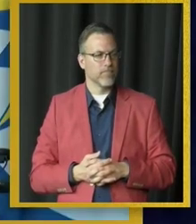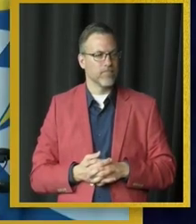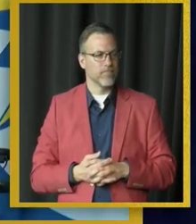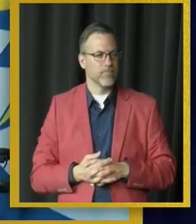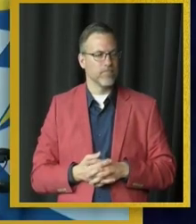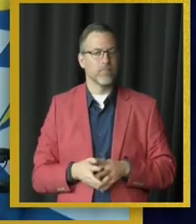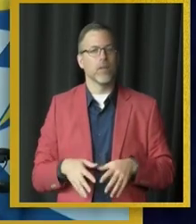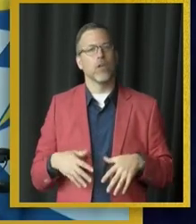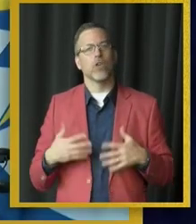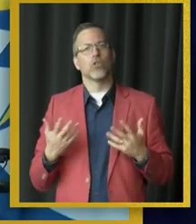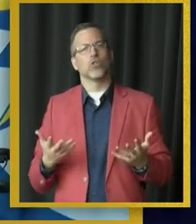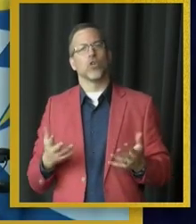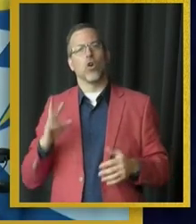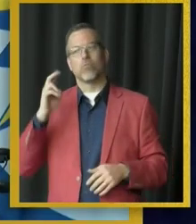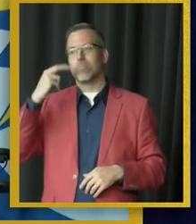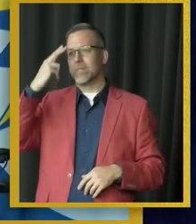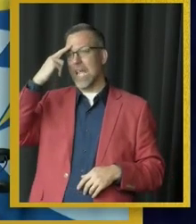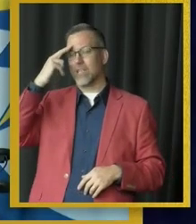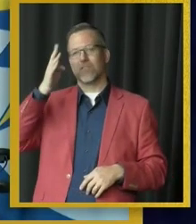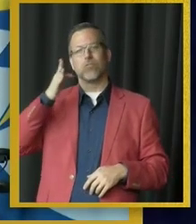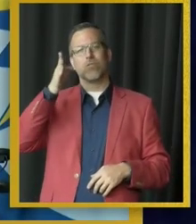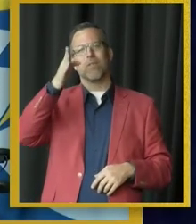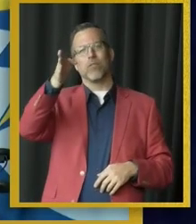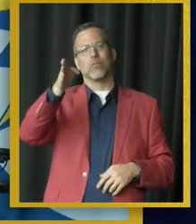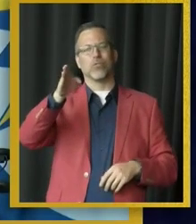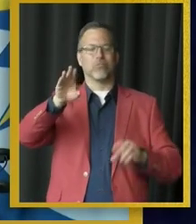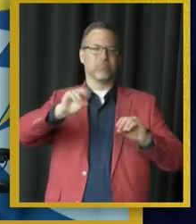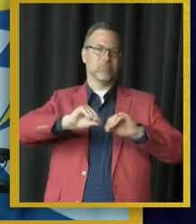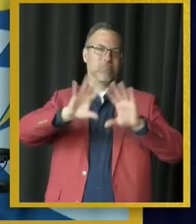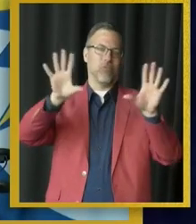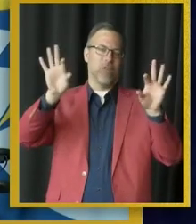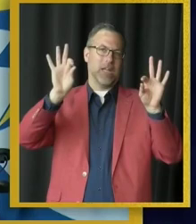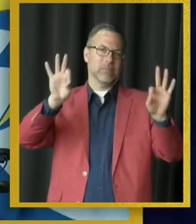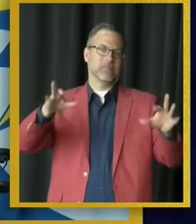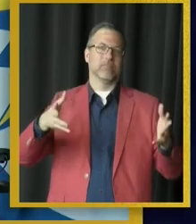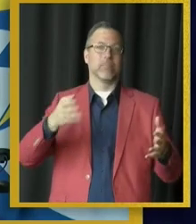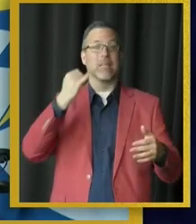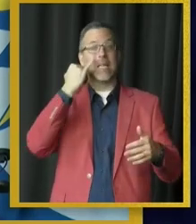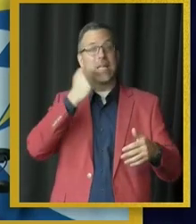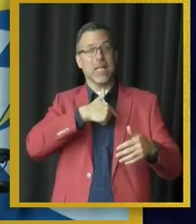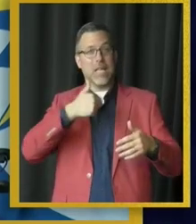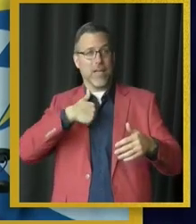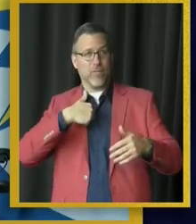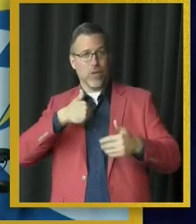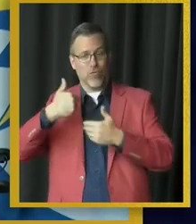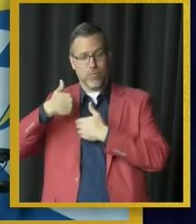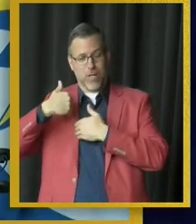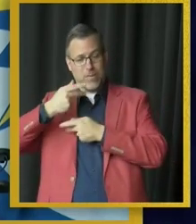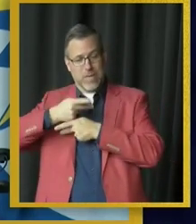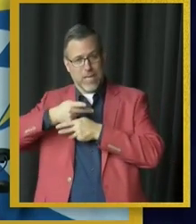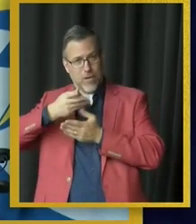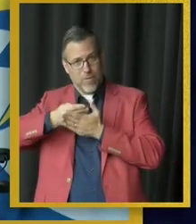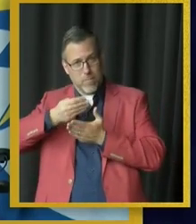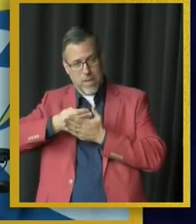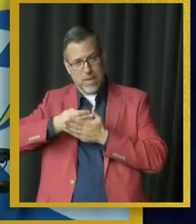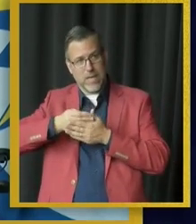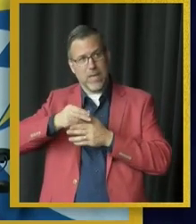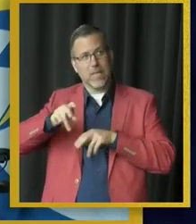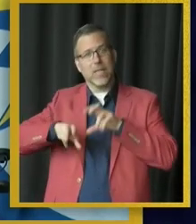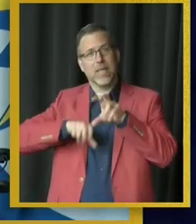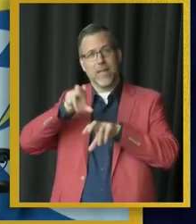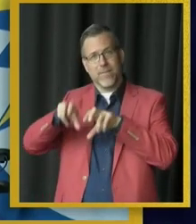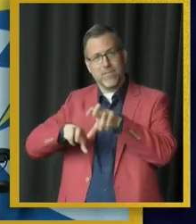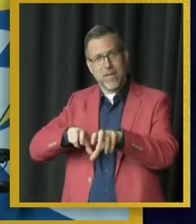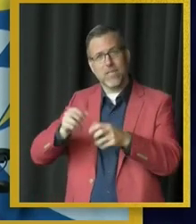So Nashville's future is bright. If we responsibly manage our finances and invest in what